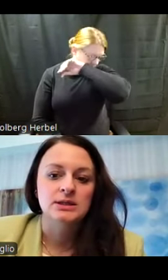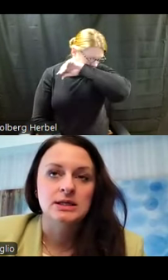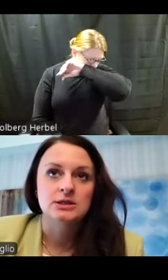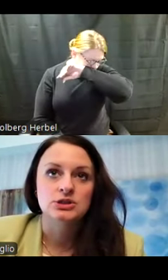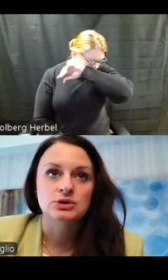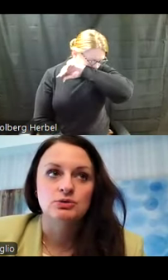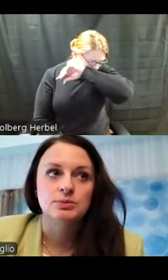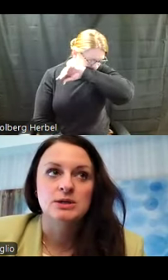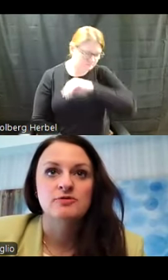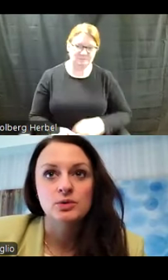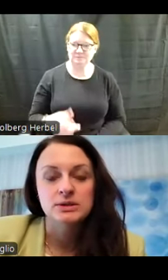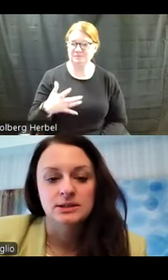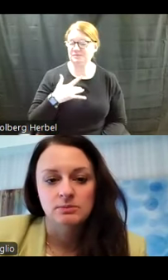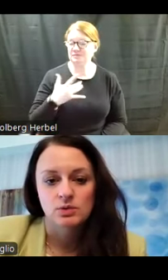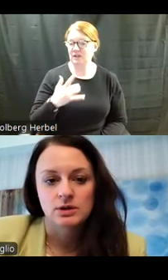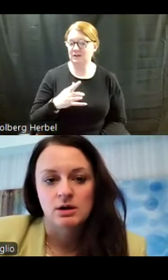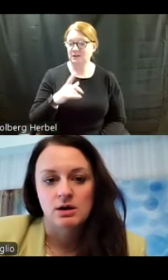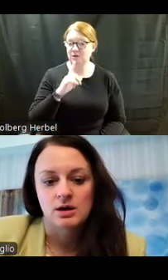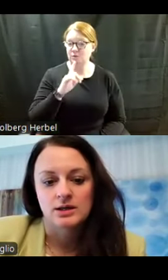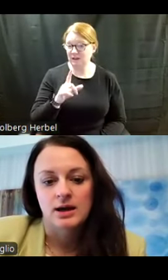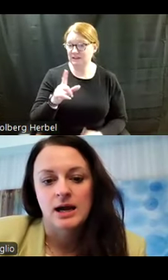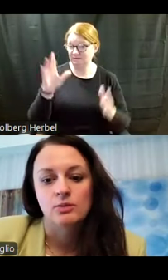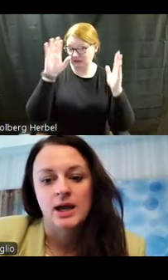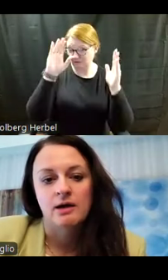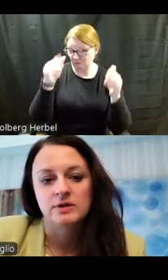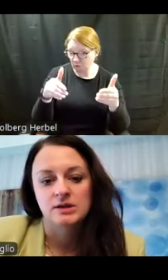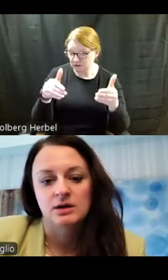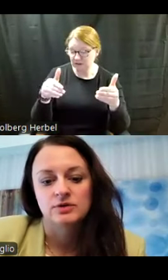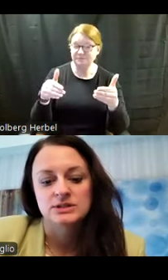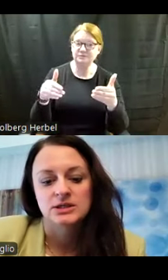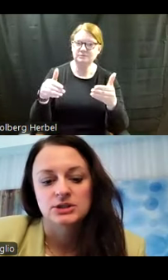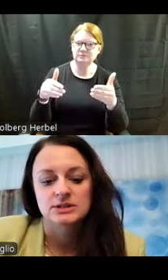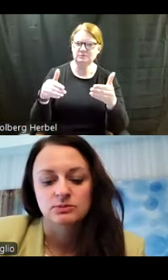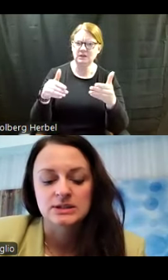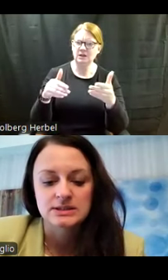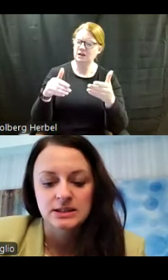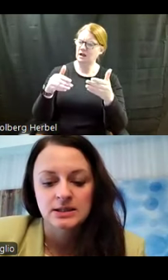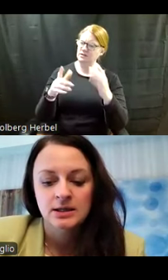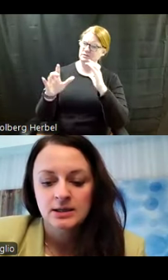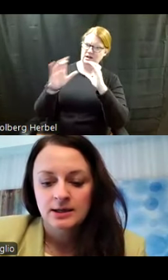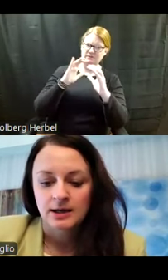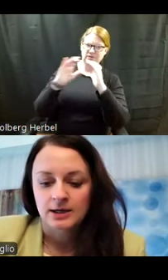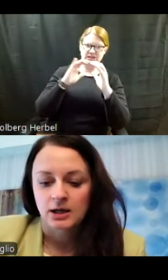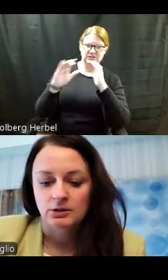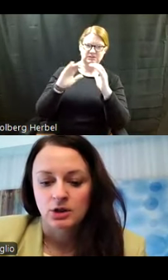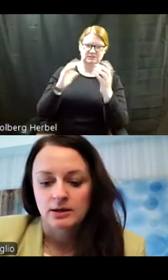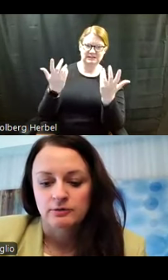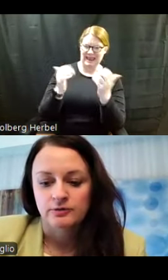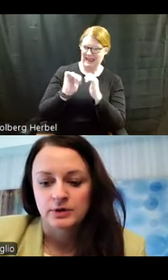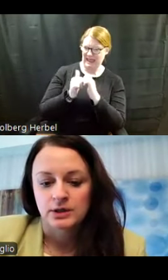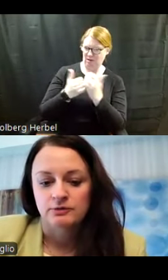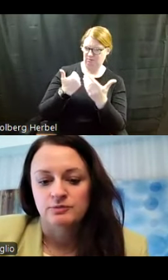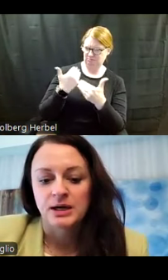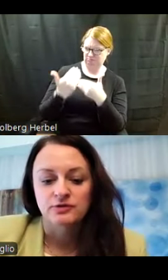really need to be focusing more on how we have these conversations. And we see a lot